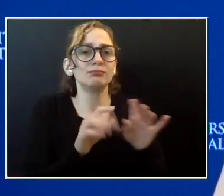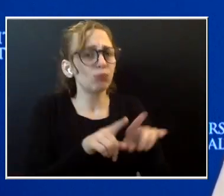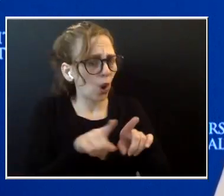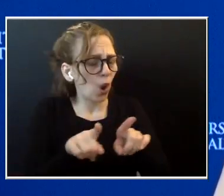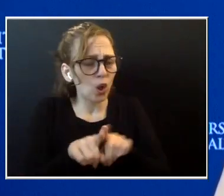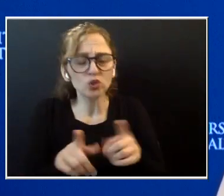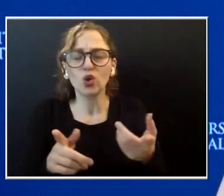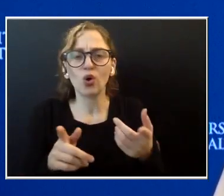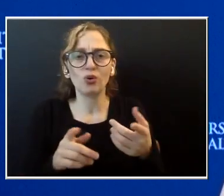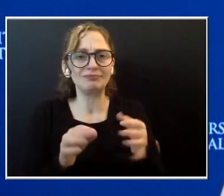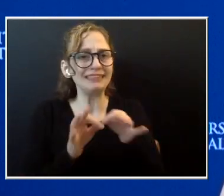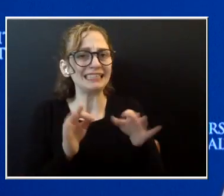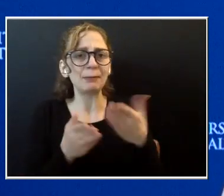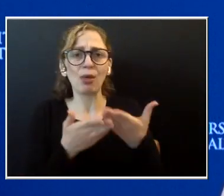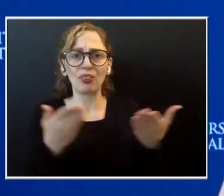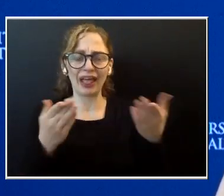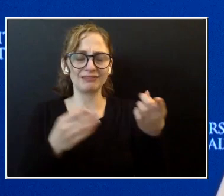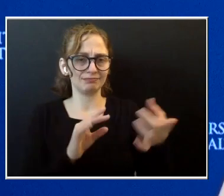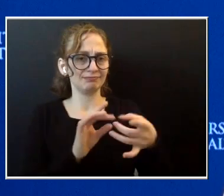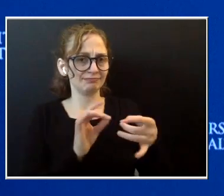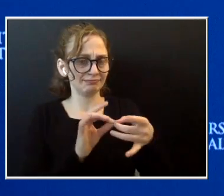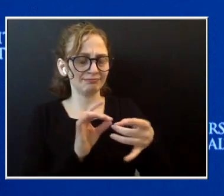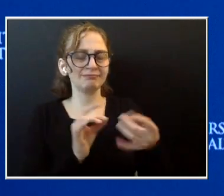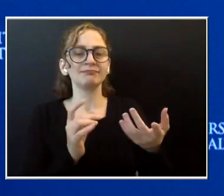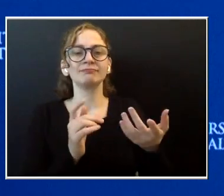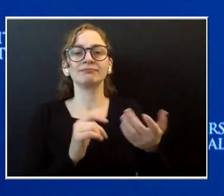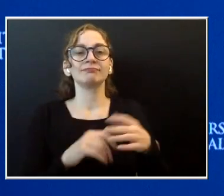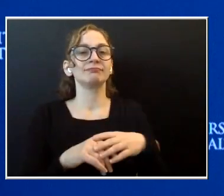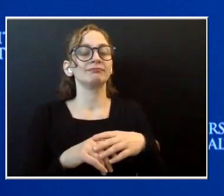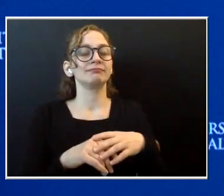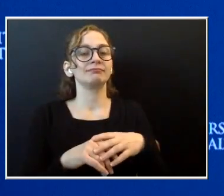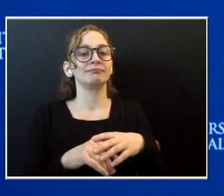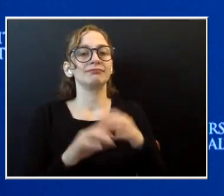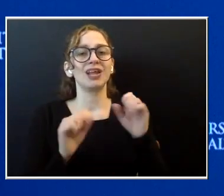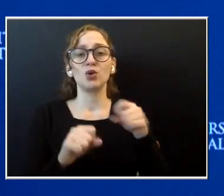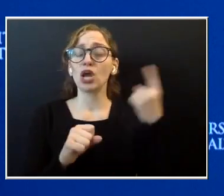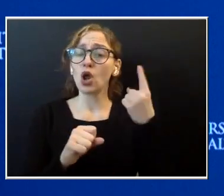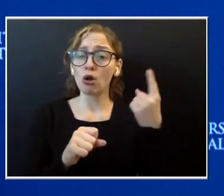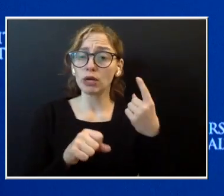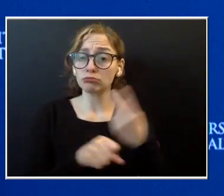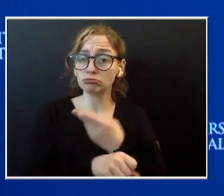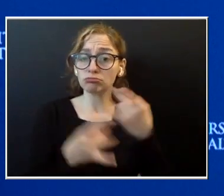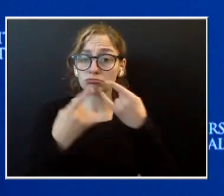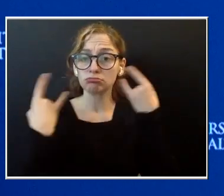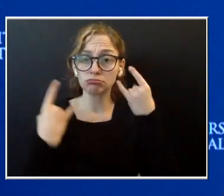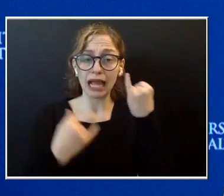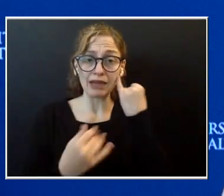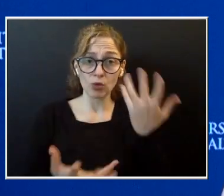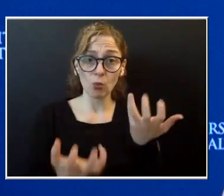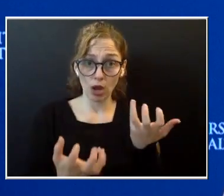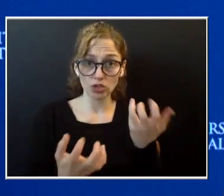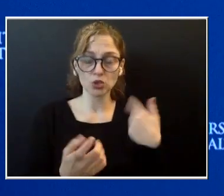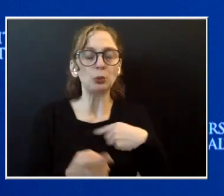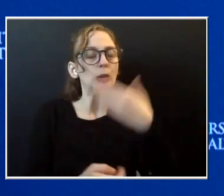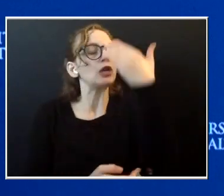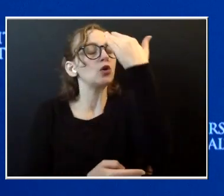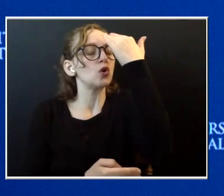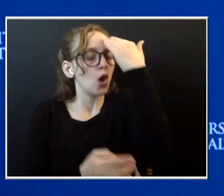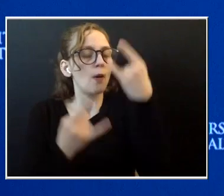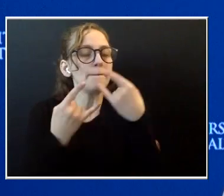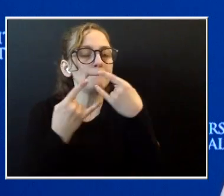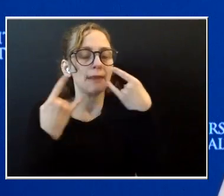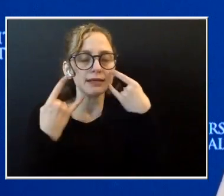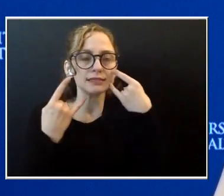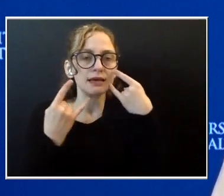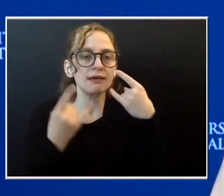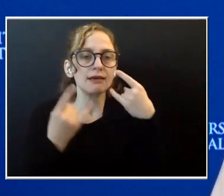really promoted. And that is, you can always wear a mask if you want to. We know that masking does help provide reduced risk